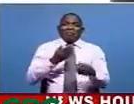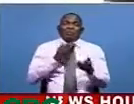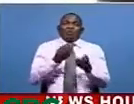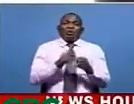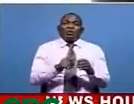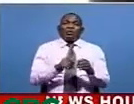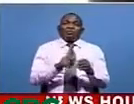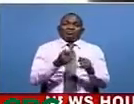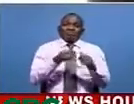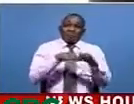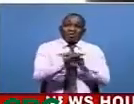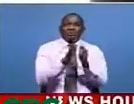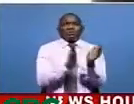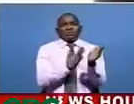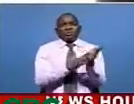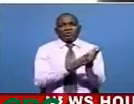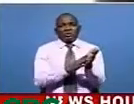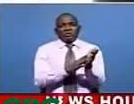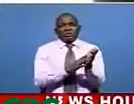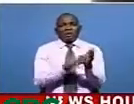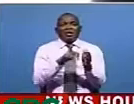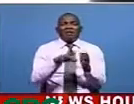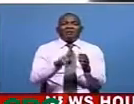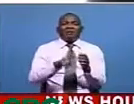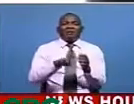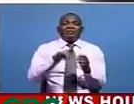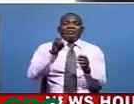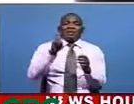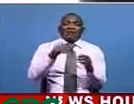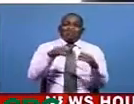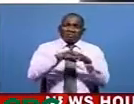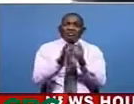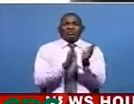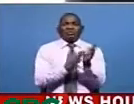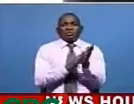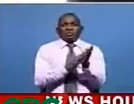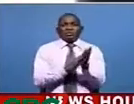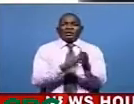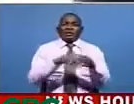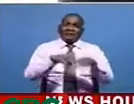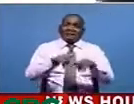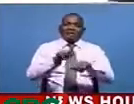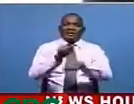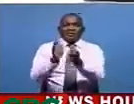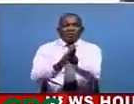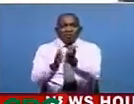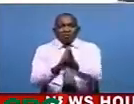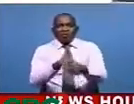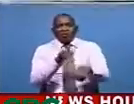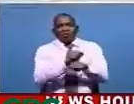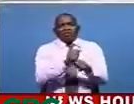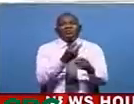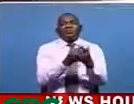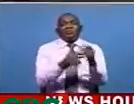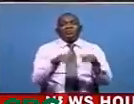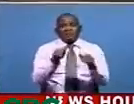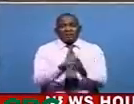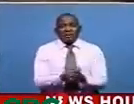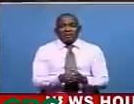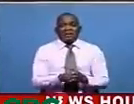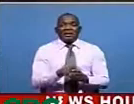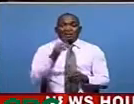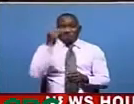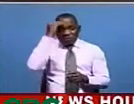have to find a way that's going to be beneficial to me, that I can still do that, I can still be working and all that, yeah. An